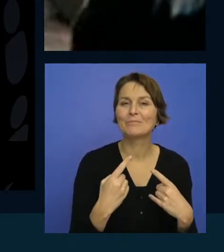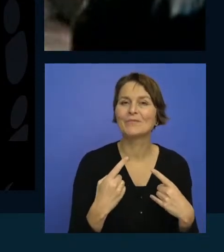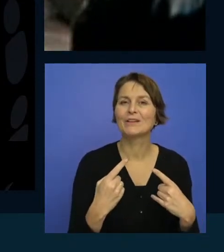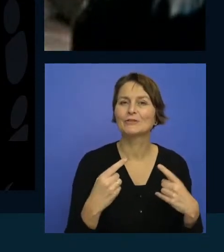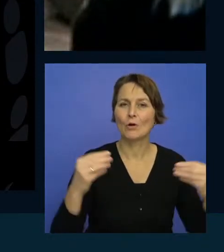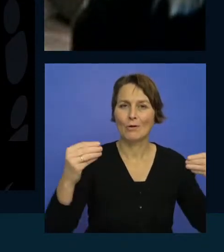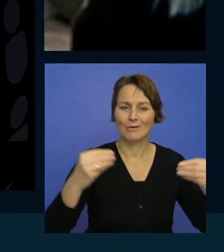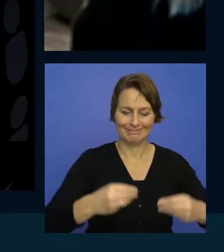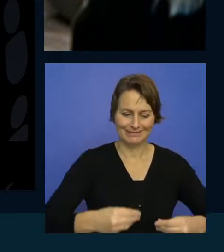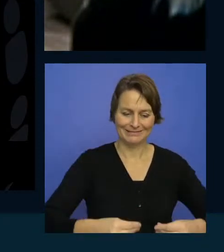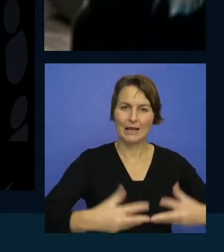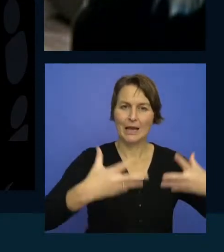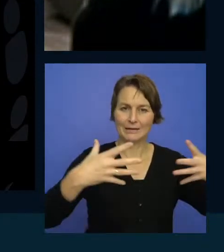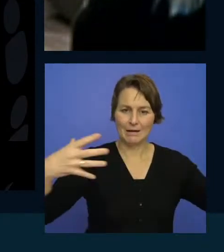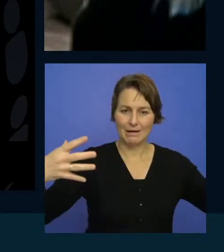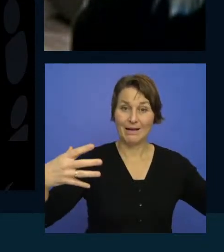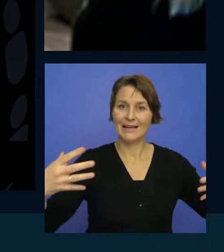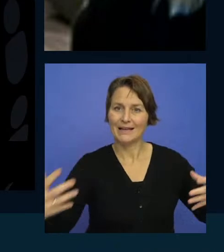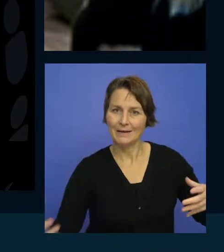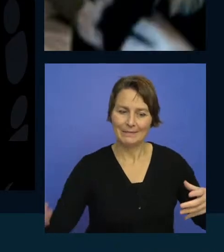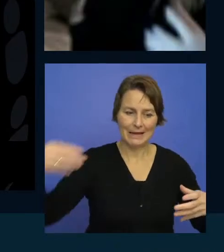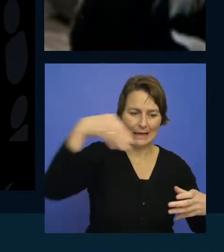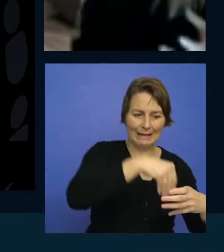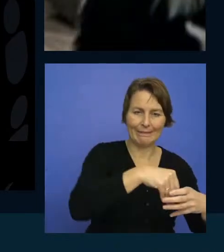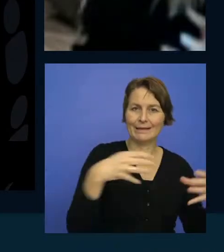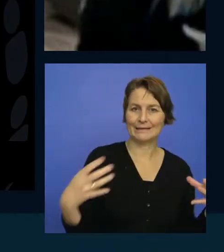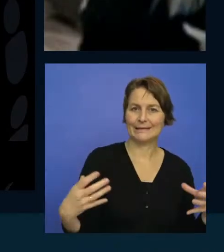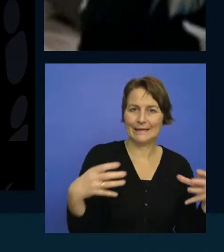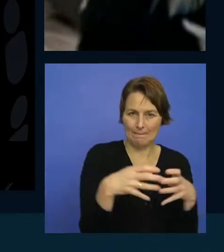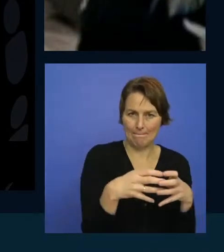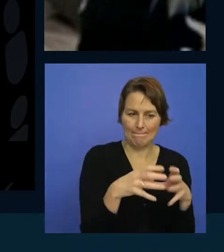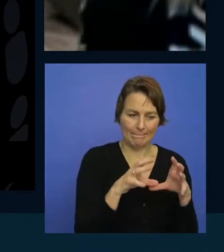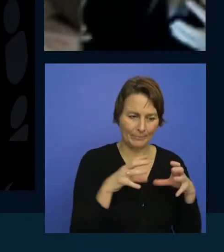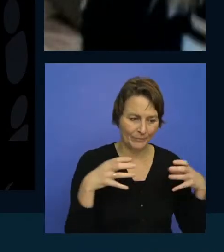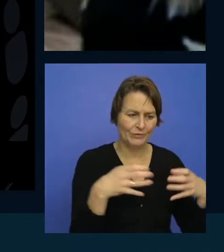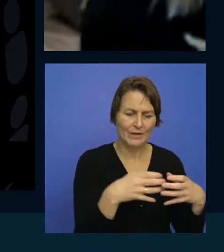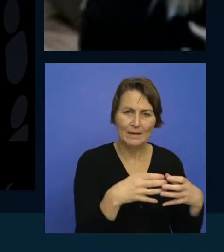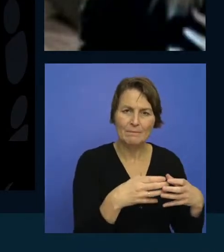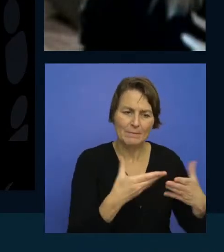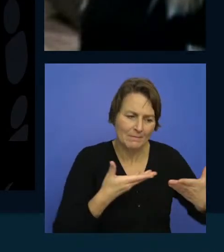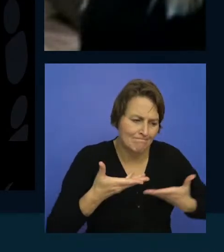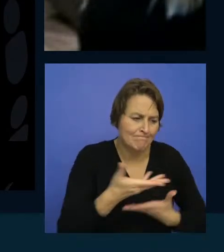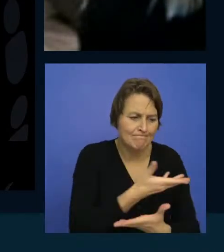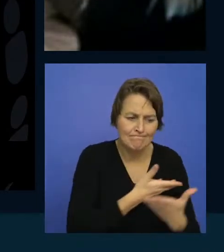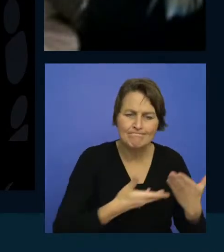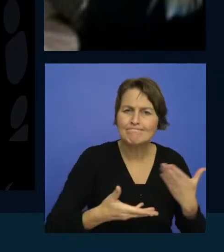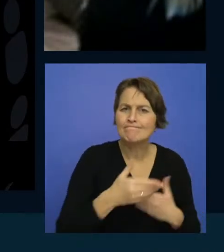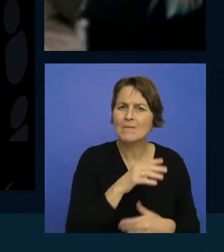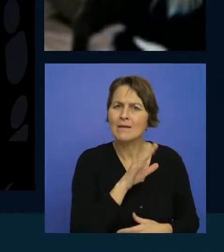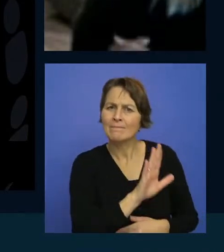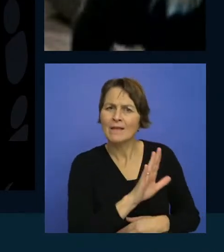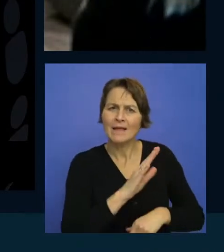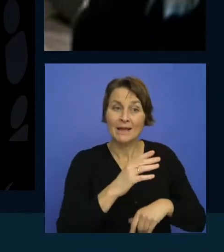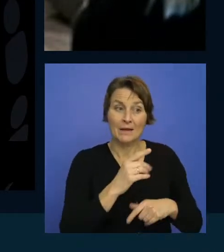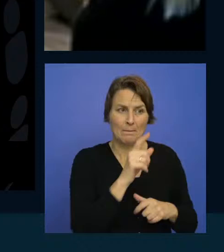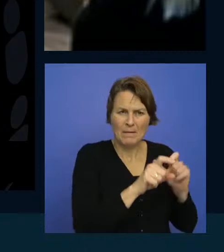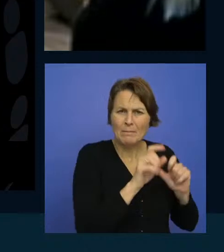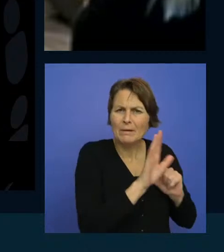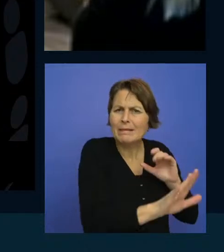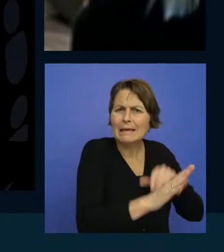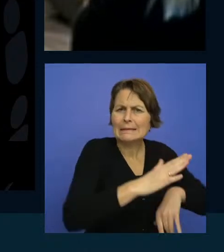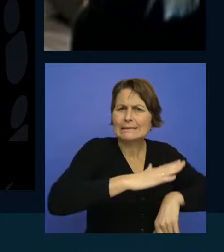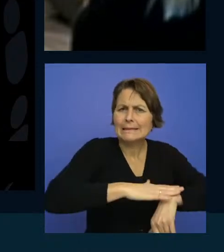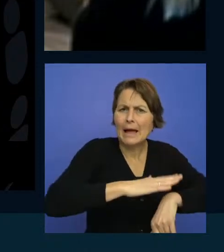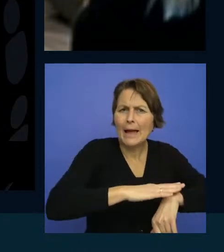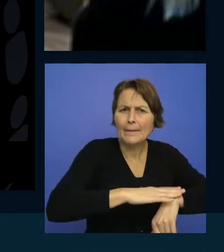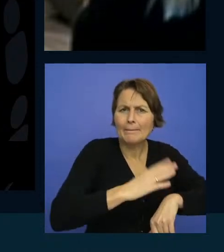Teams, giving the people the insights where they're spending the most of their time these days.